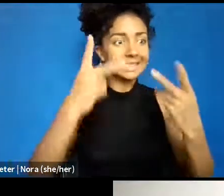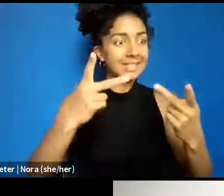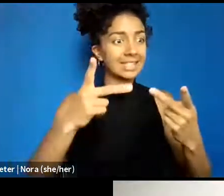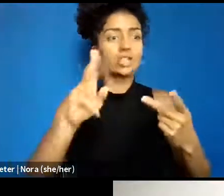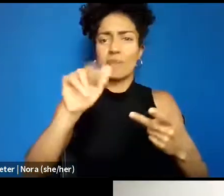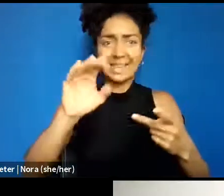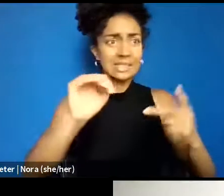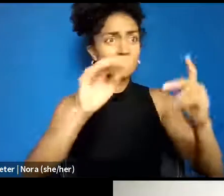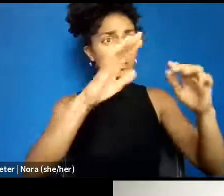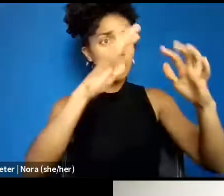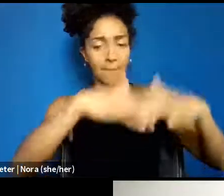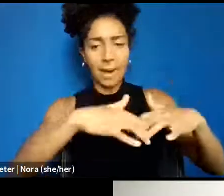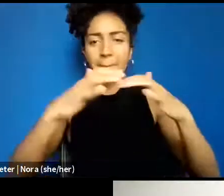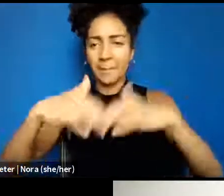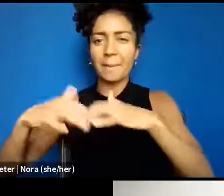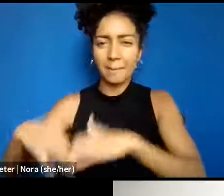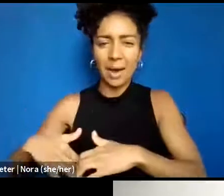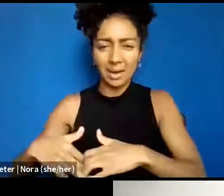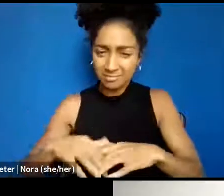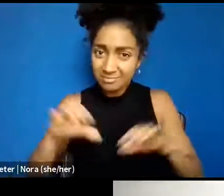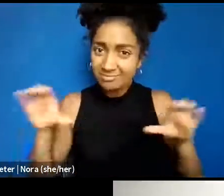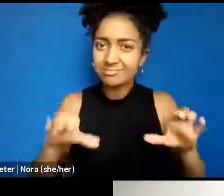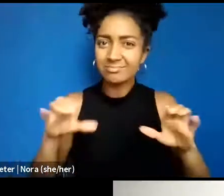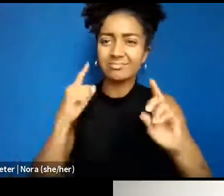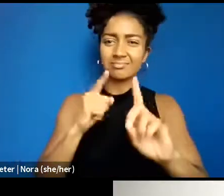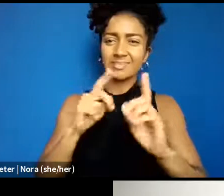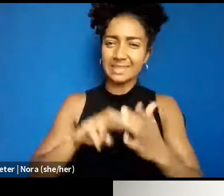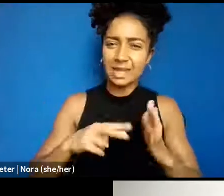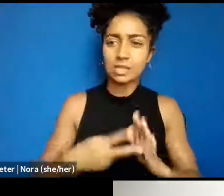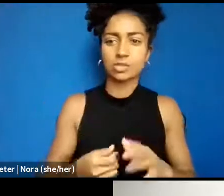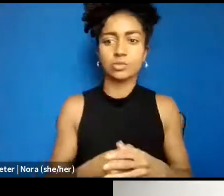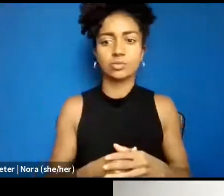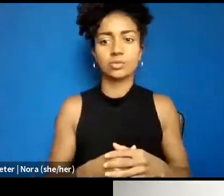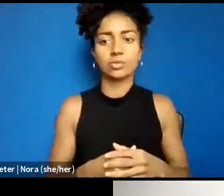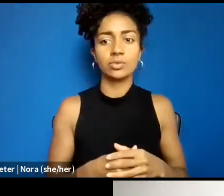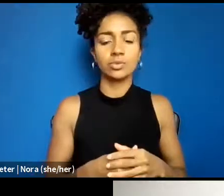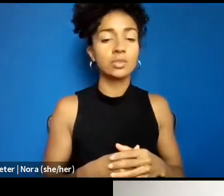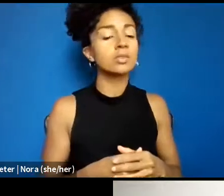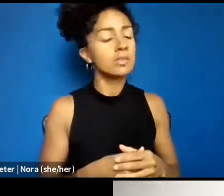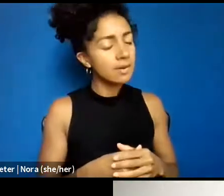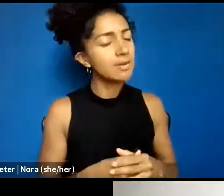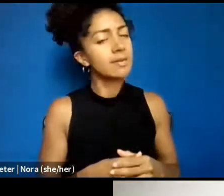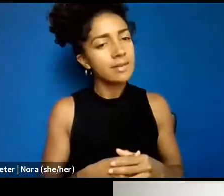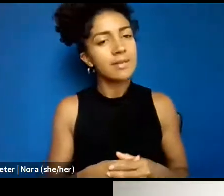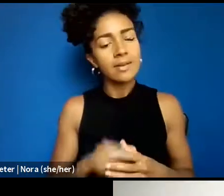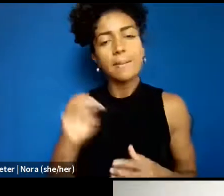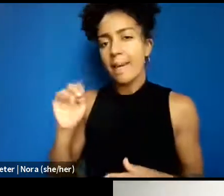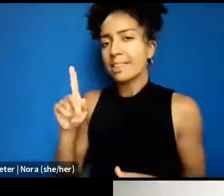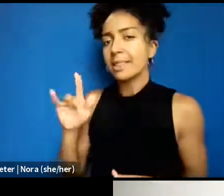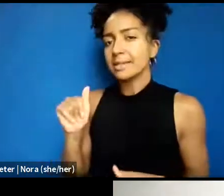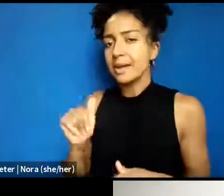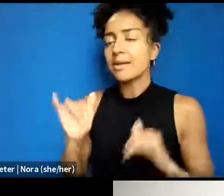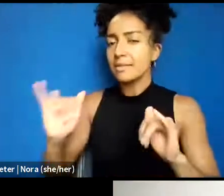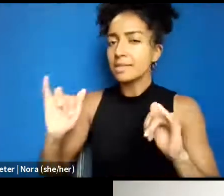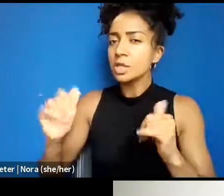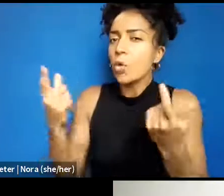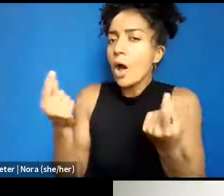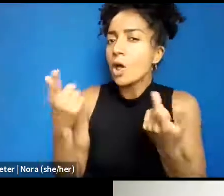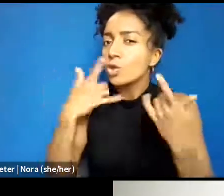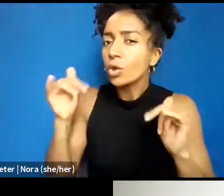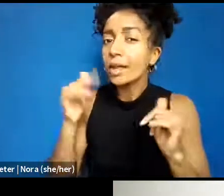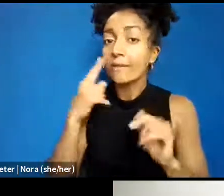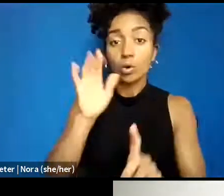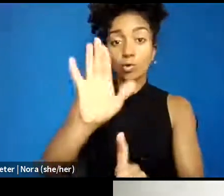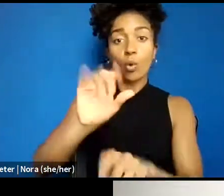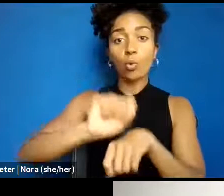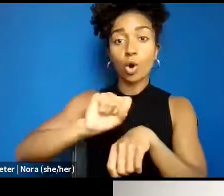Awesome. And how does that play out in your work as a DEI, diversity, equity, inclusion practitioner? How does that work? How